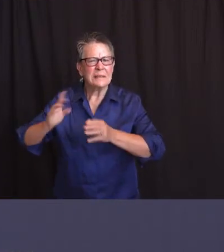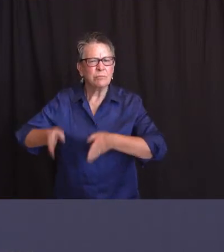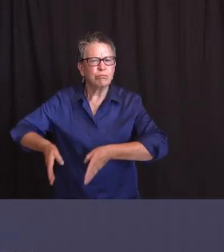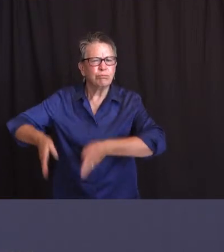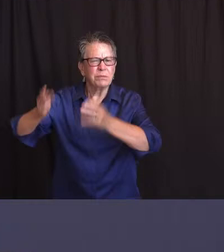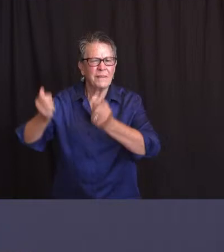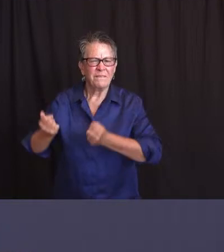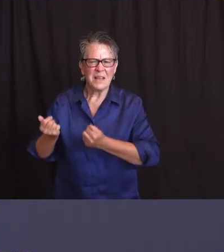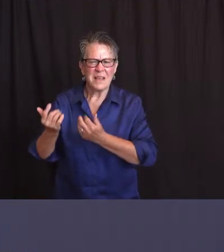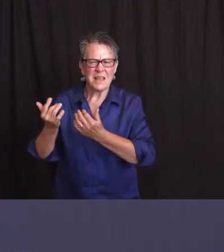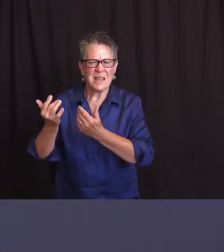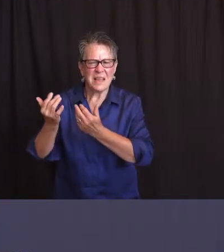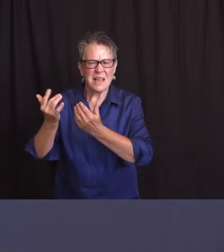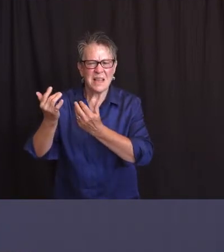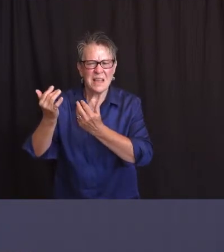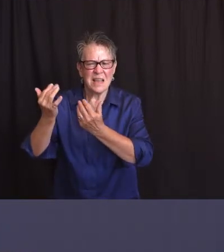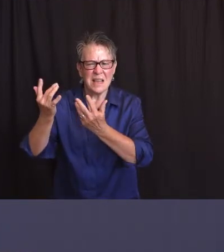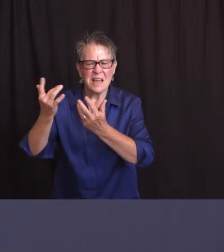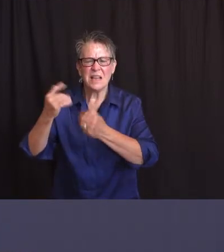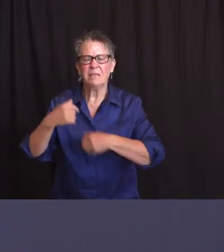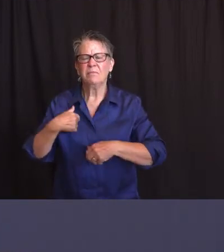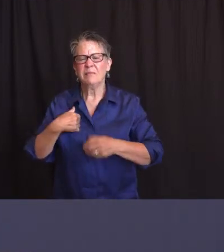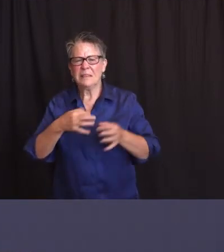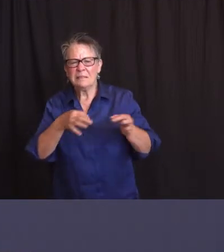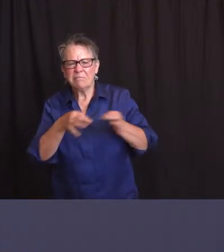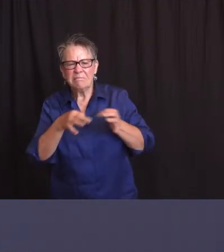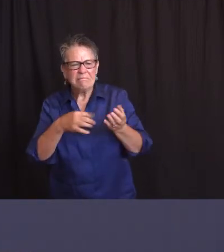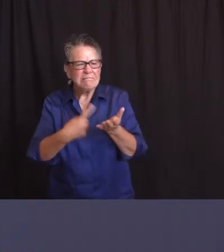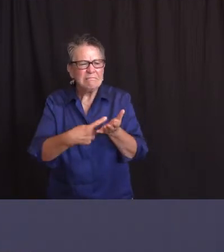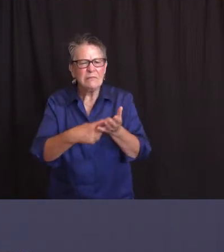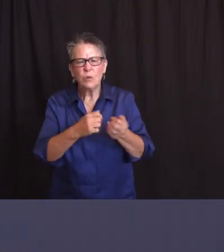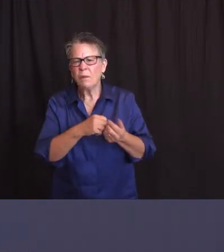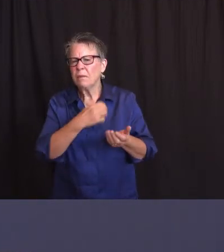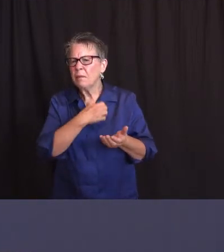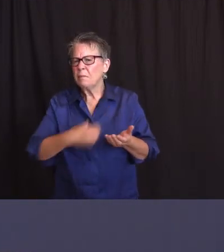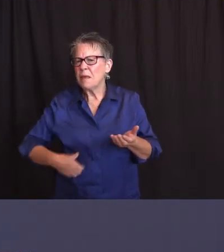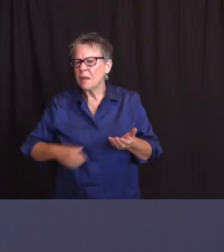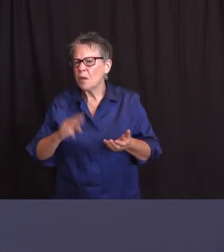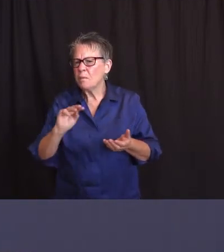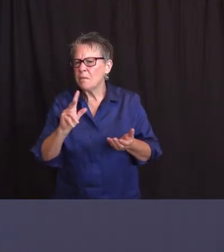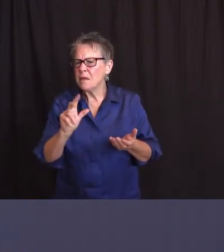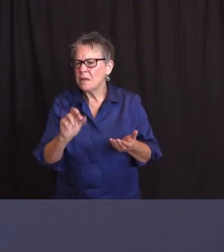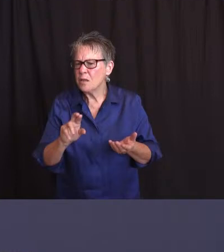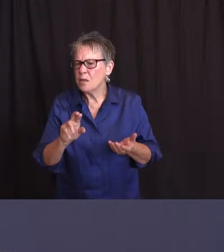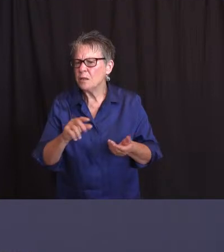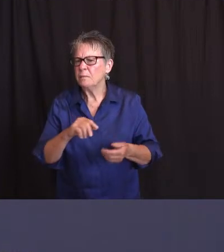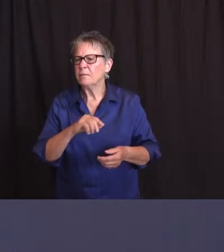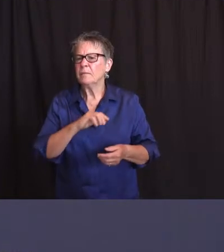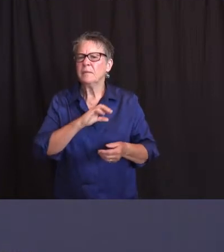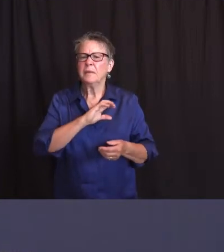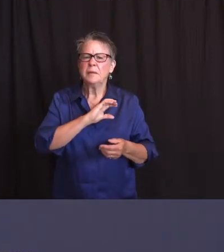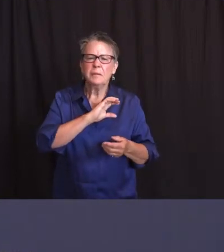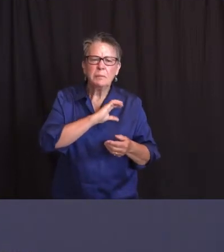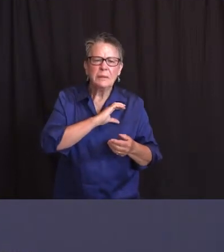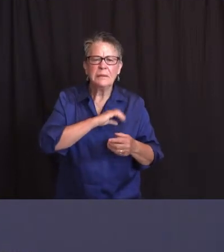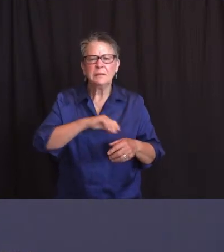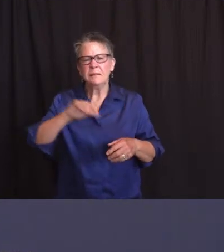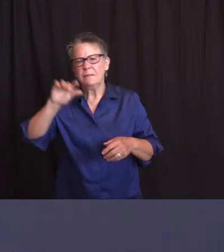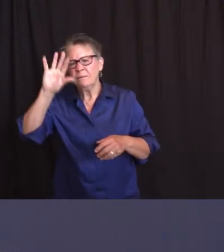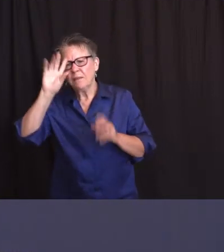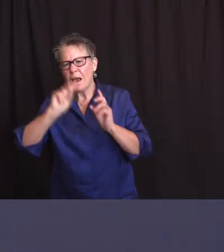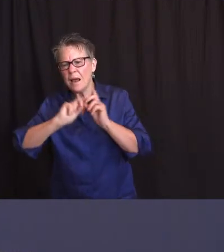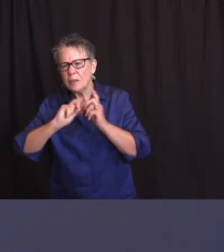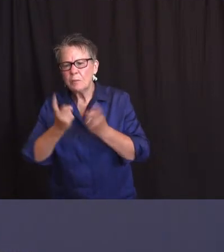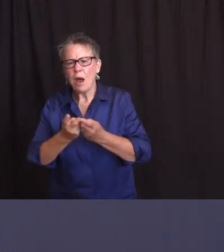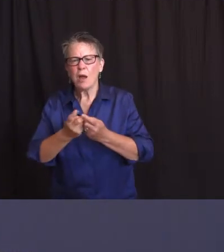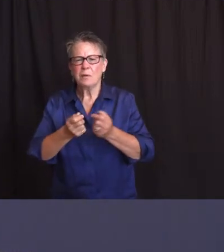Carteret. The police and fire, I think the fire department was there within 3 or 4 minutes, Pat. I was with the chief of police yesterday.